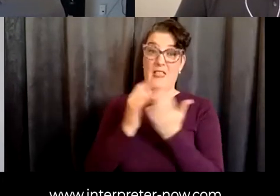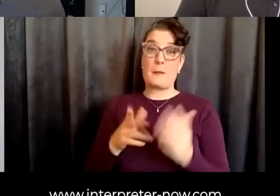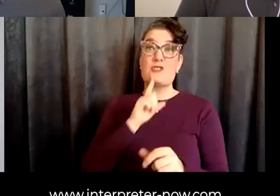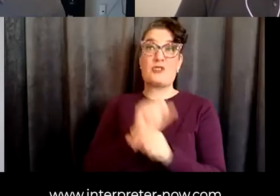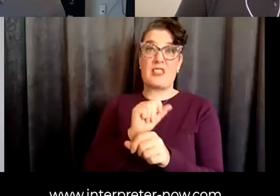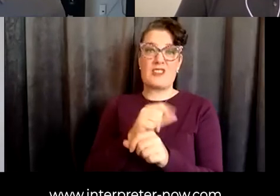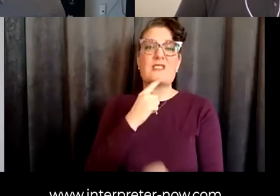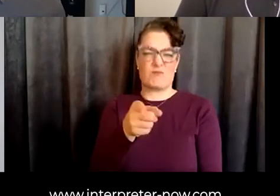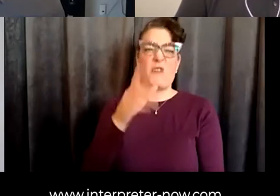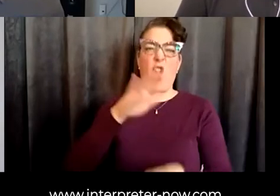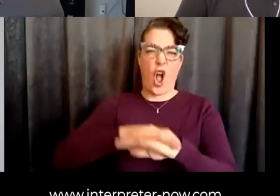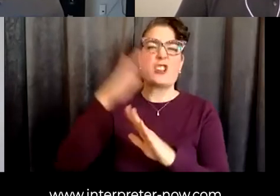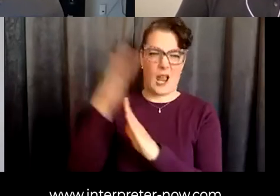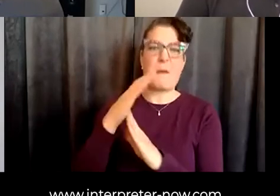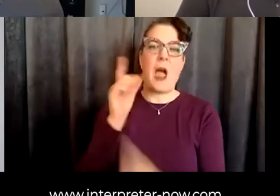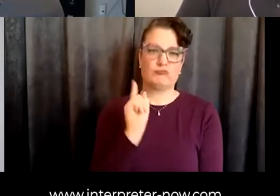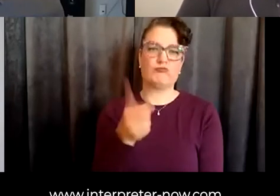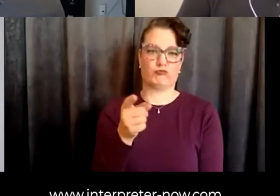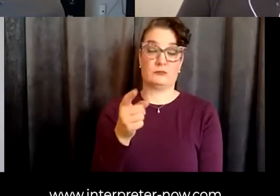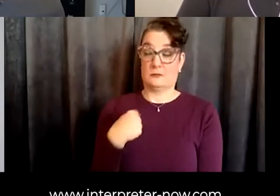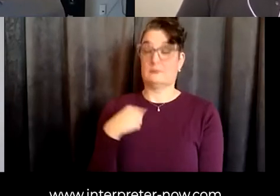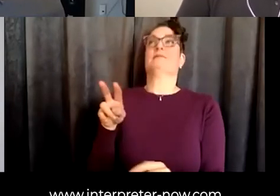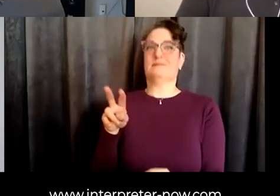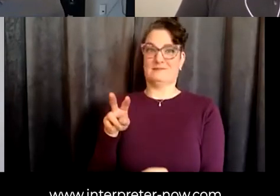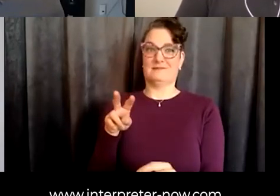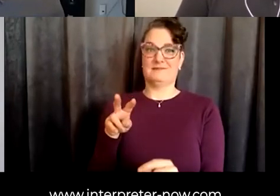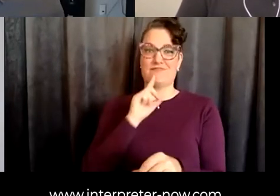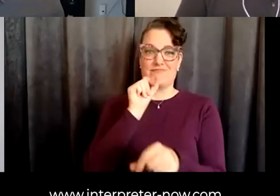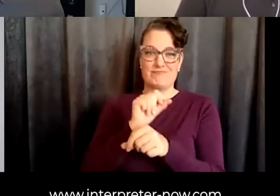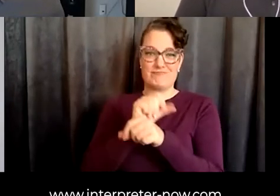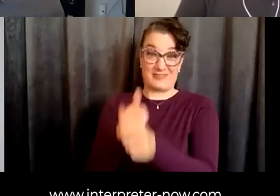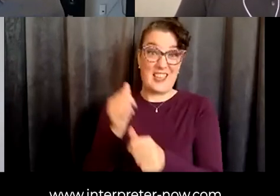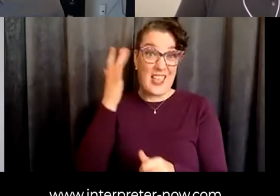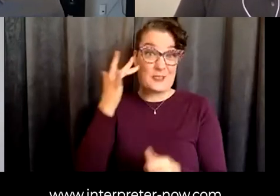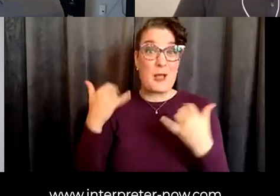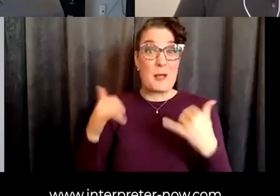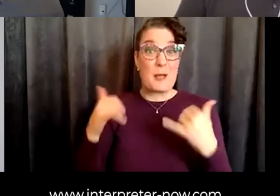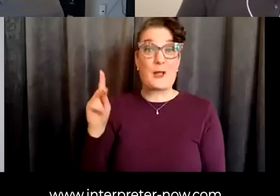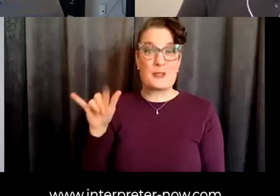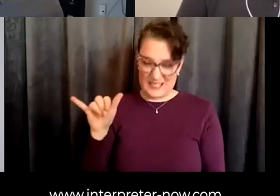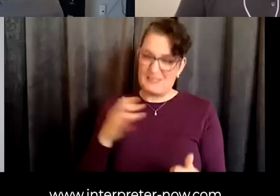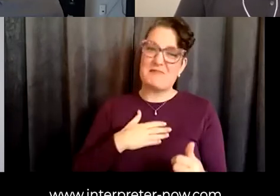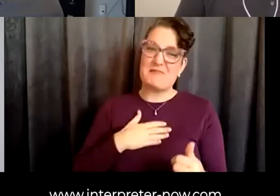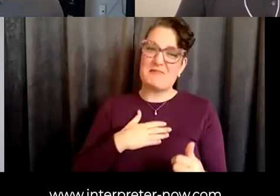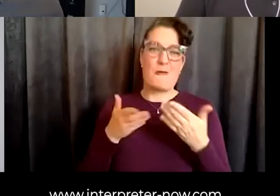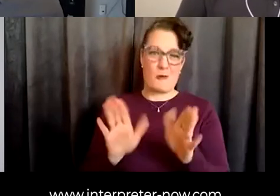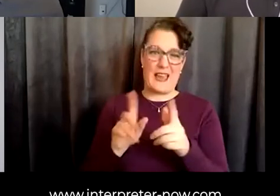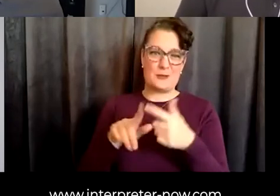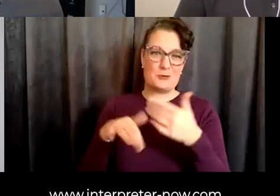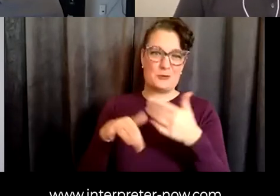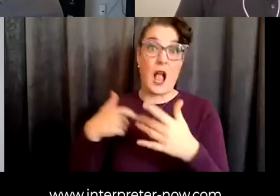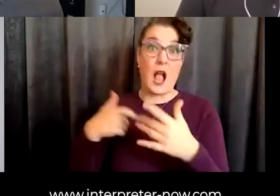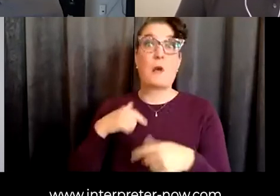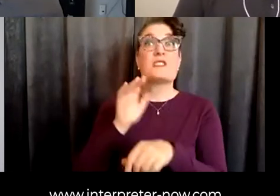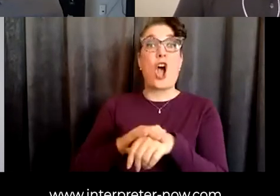timeout in order for me to start doing that. That is why playing hooky is the way in. I was on leave and I was still